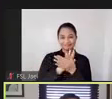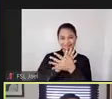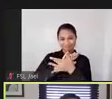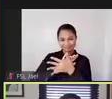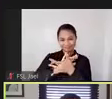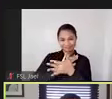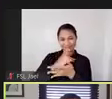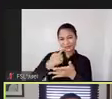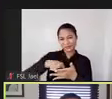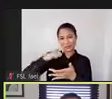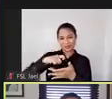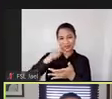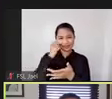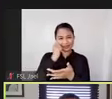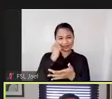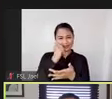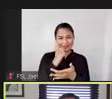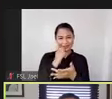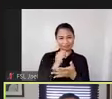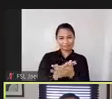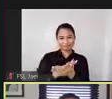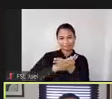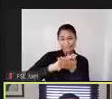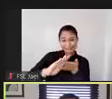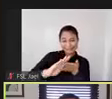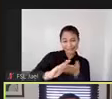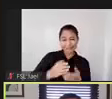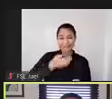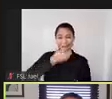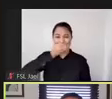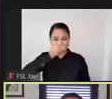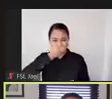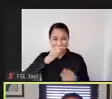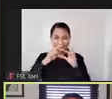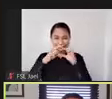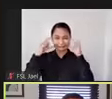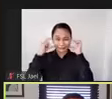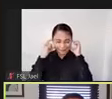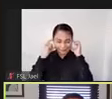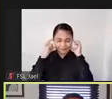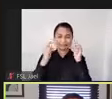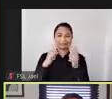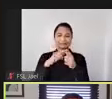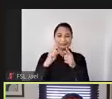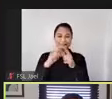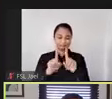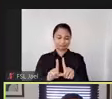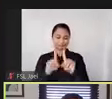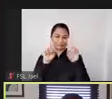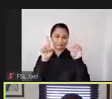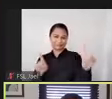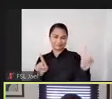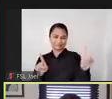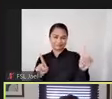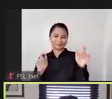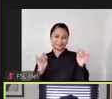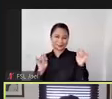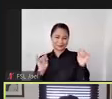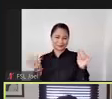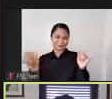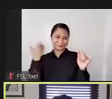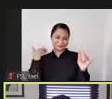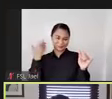was done hundreds of years ago when there were pandemics that occurred. And I asked myself, these